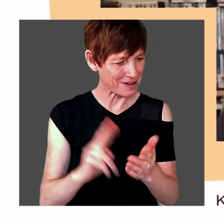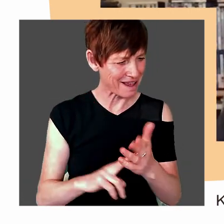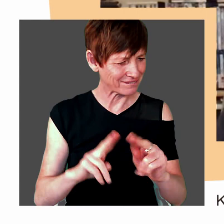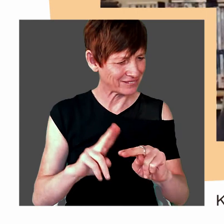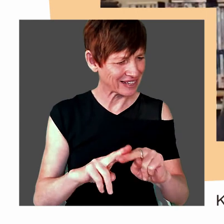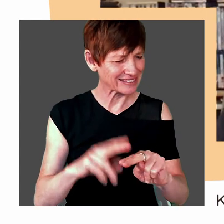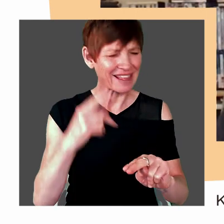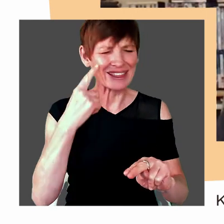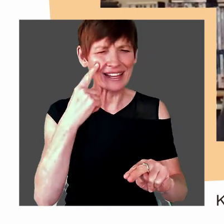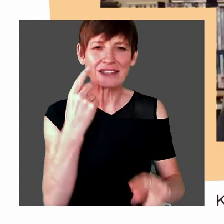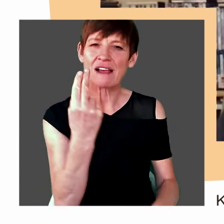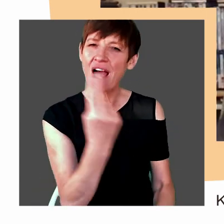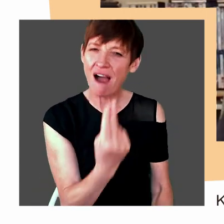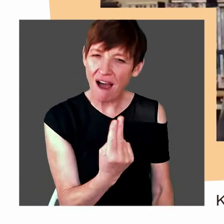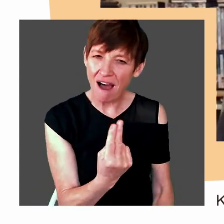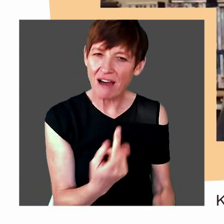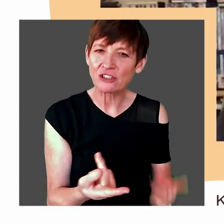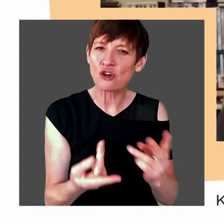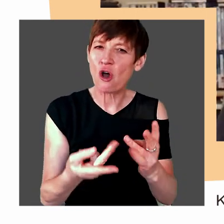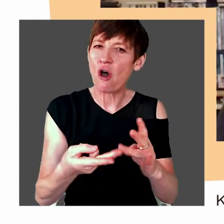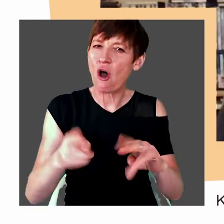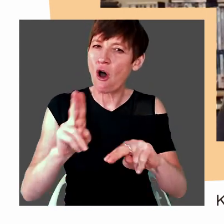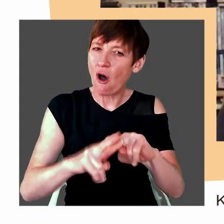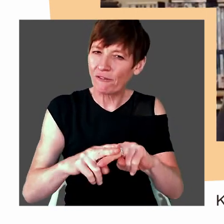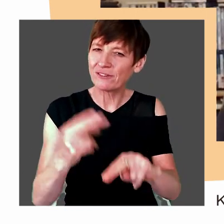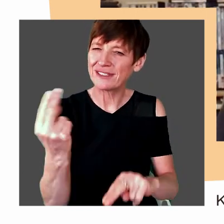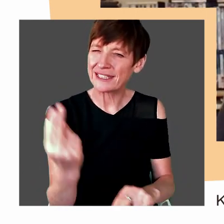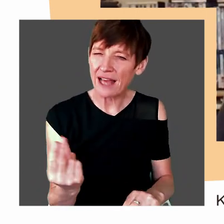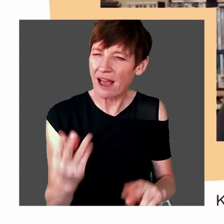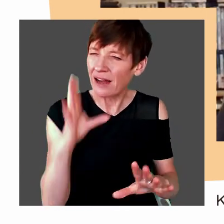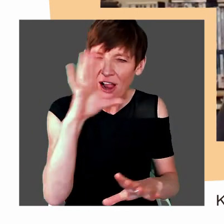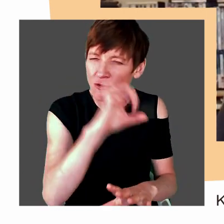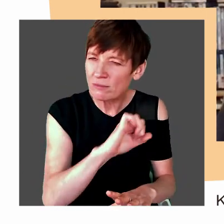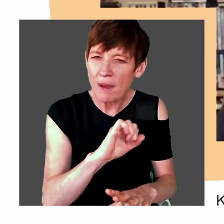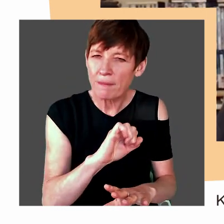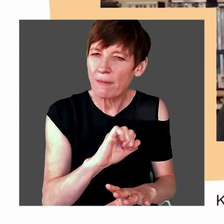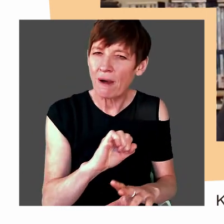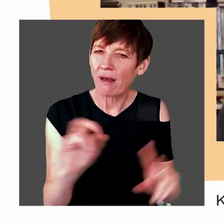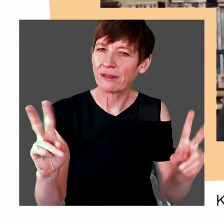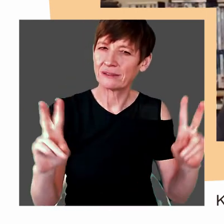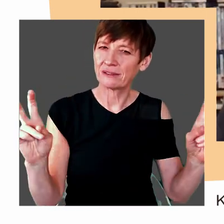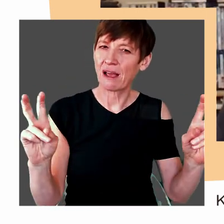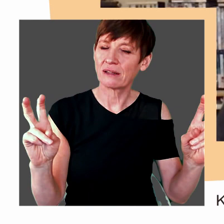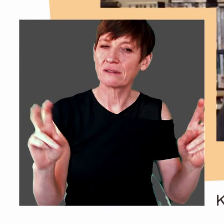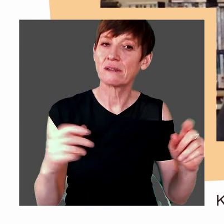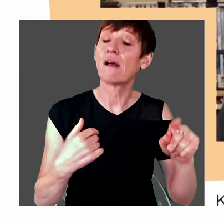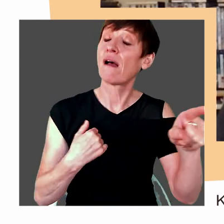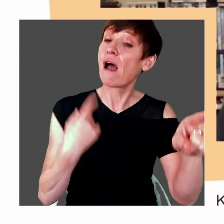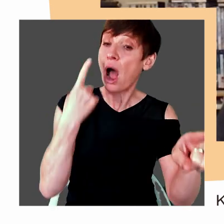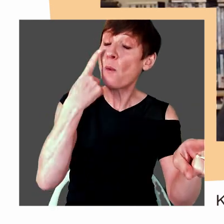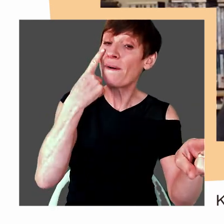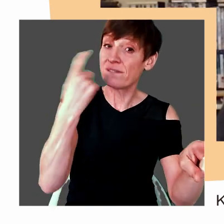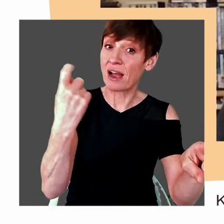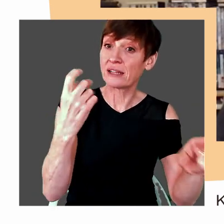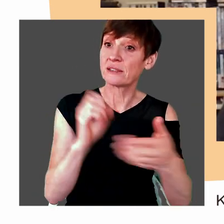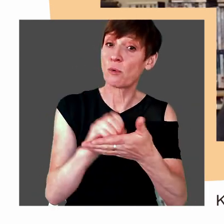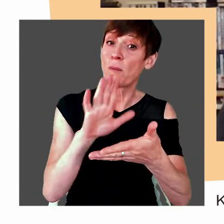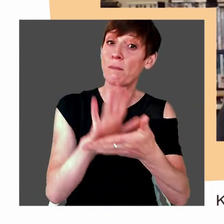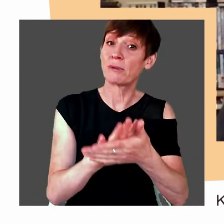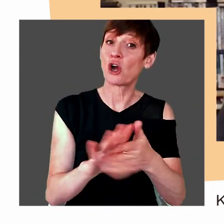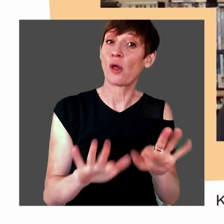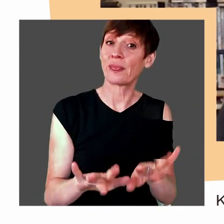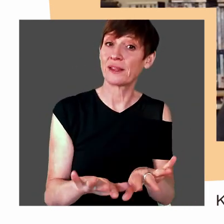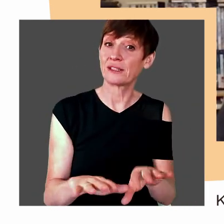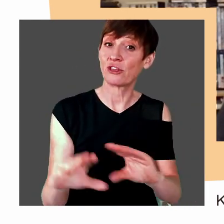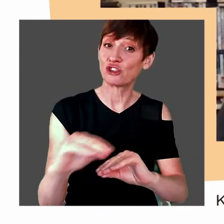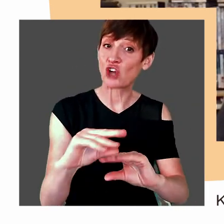Art of Design? Something like that. Yeah. We'll find it and we'll put it in the chat so that people